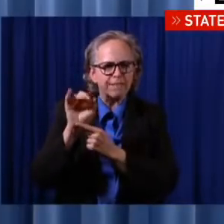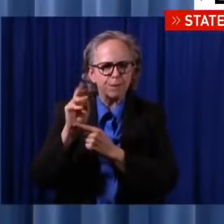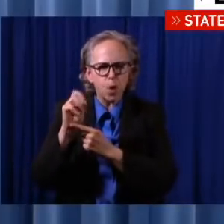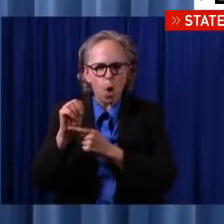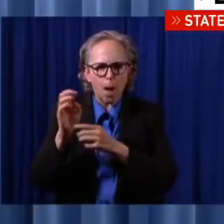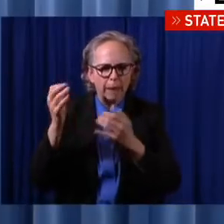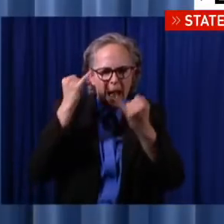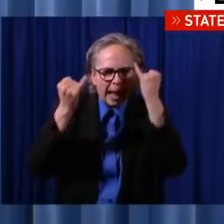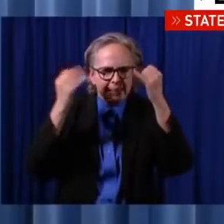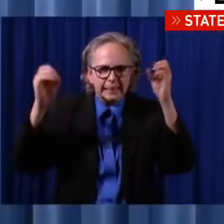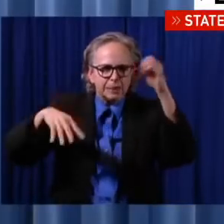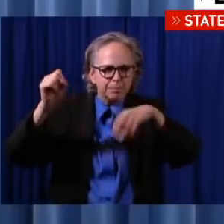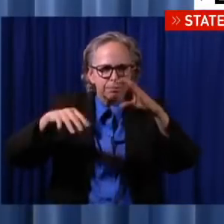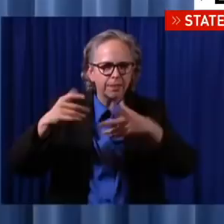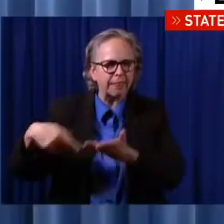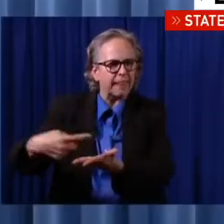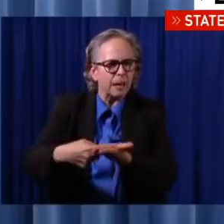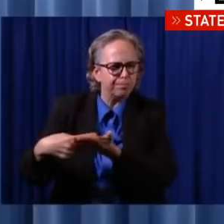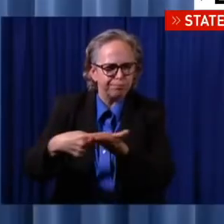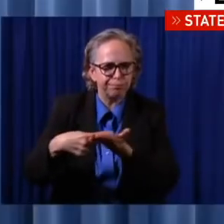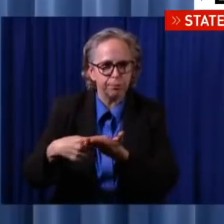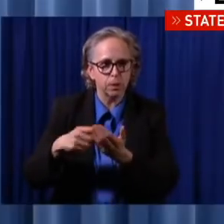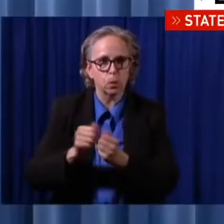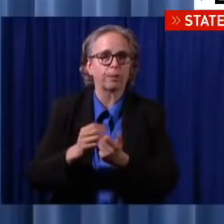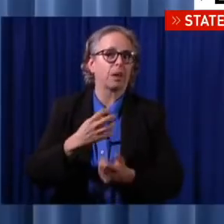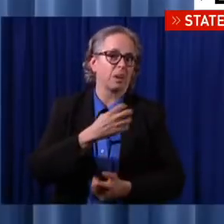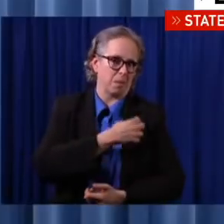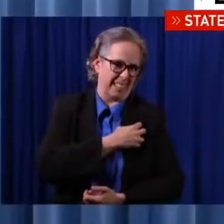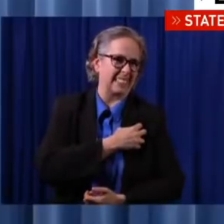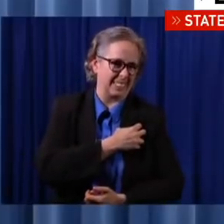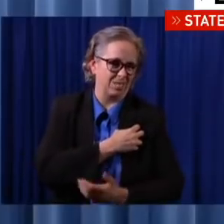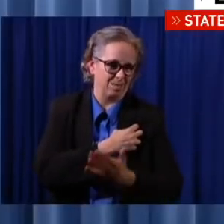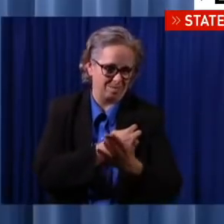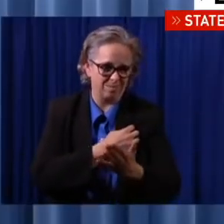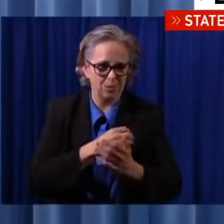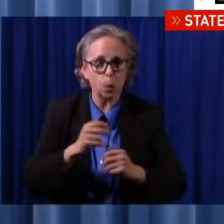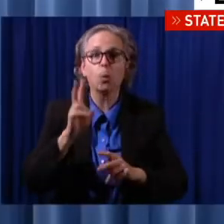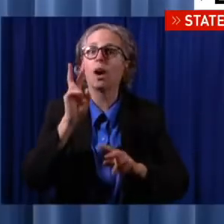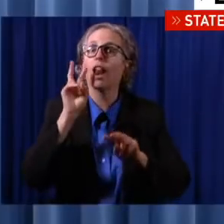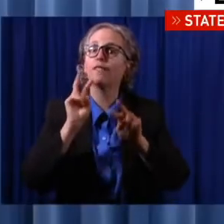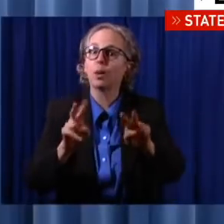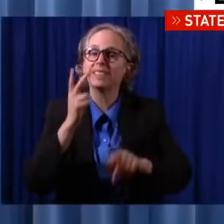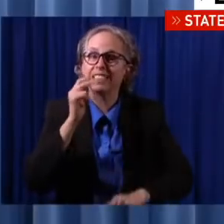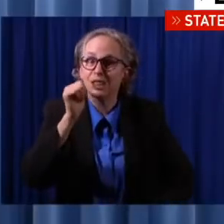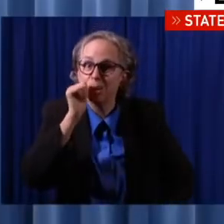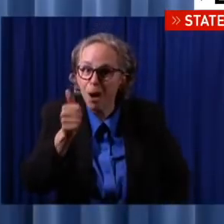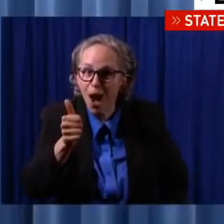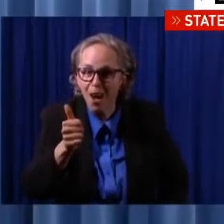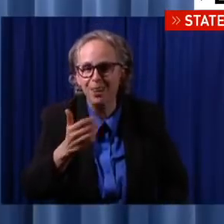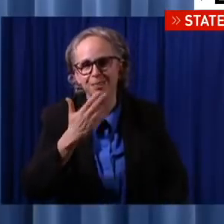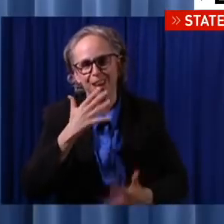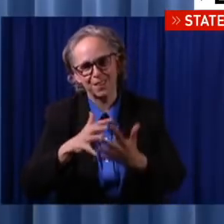regard to policing. So we look forward to seeing everybody tomorrow. Thank you very much.